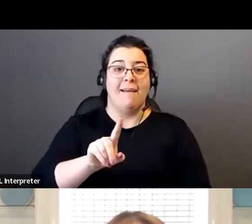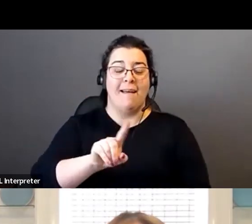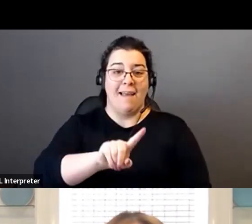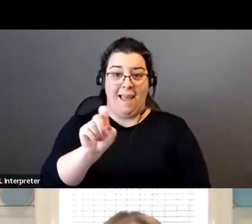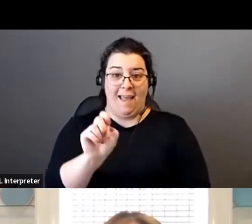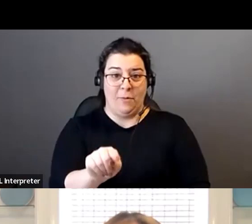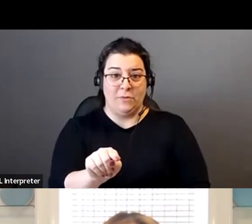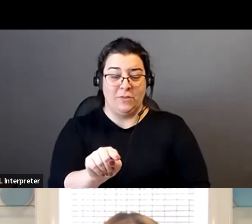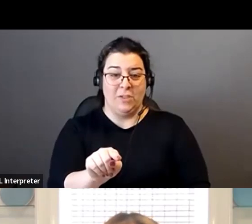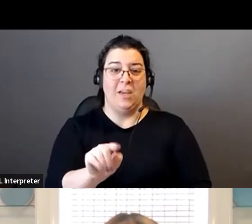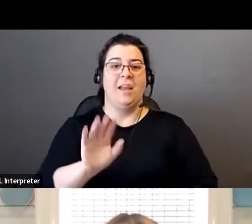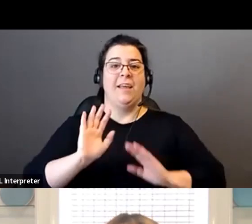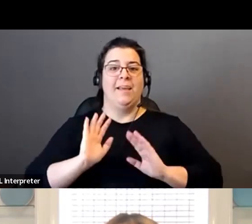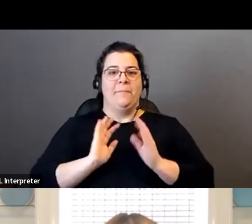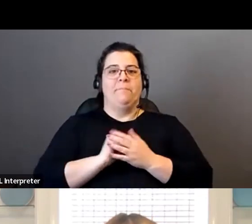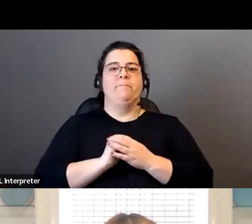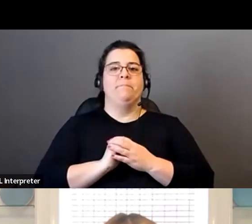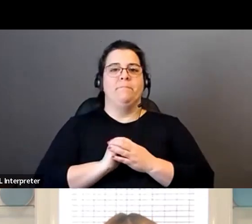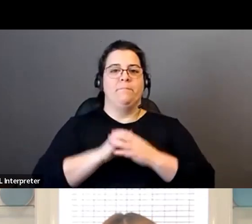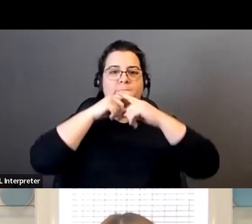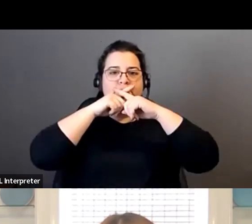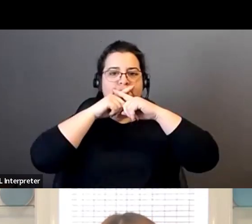I'll stay quiet for about 20 seconds.